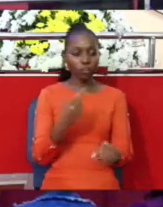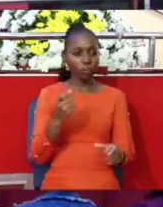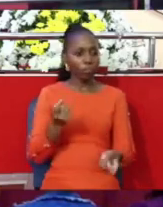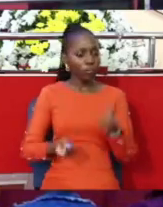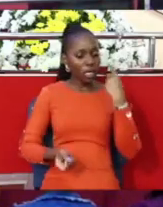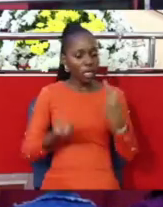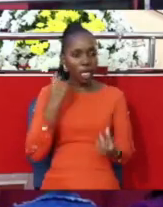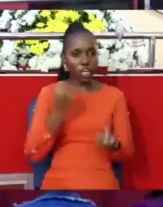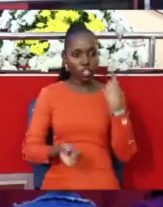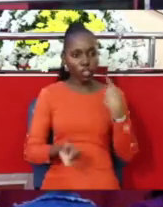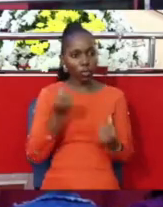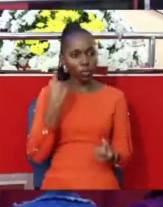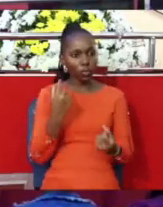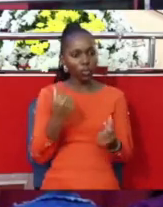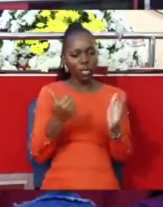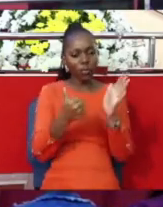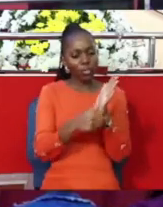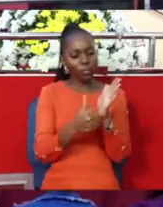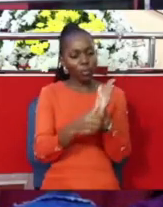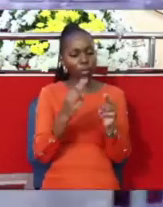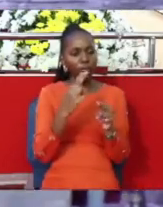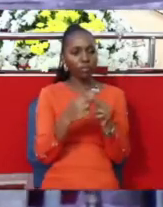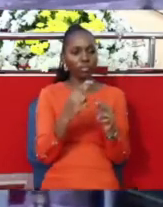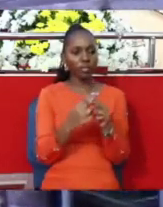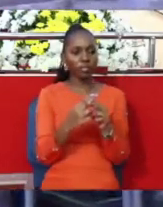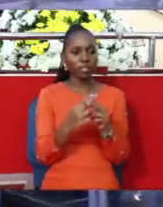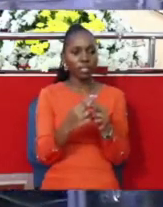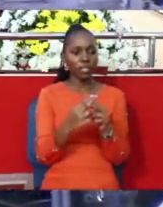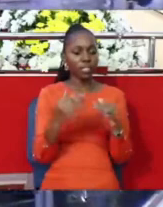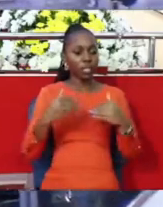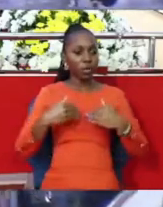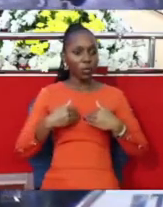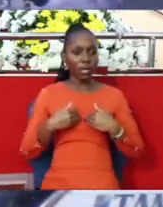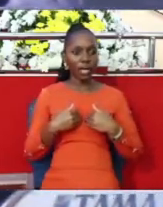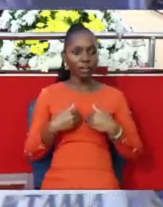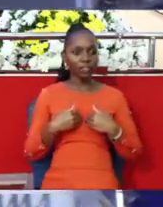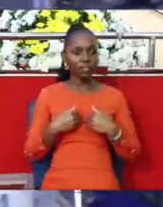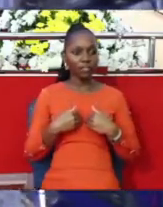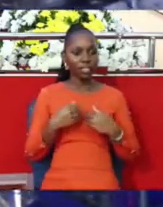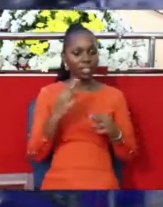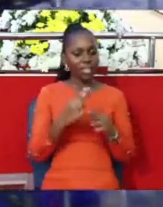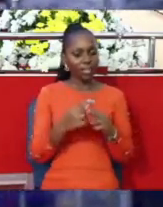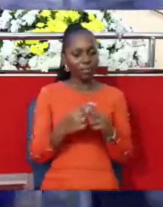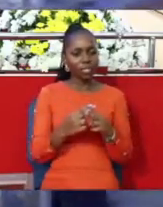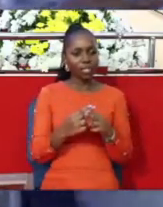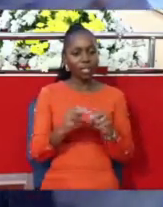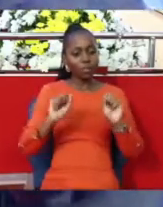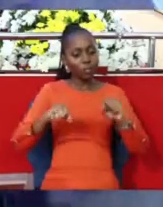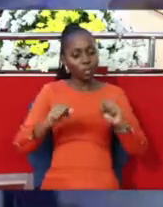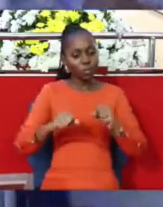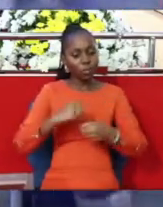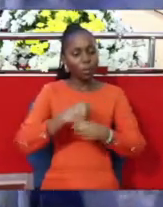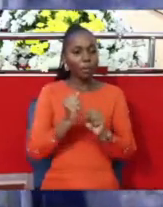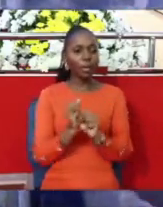Now the problem of names. Aha, jashida moja ya is that there are some of us that are judged wrongly. Ni kwamba kuna wengine wetu